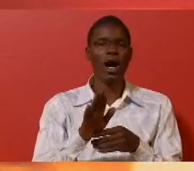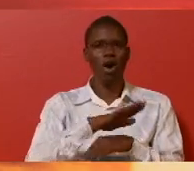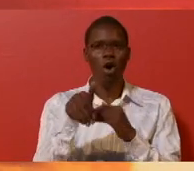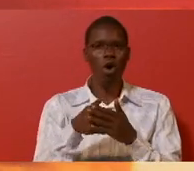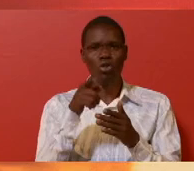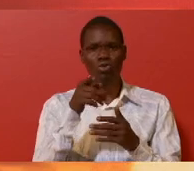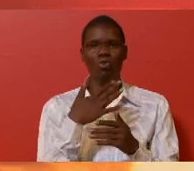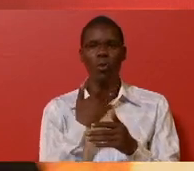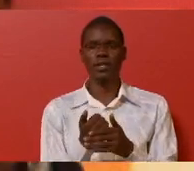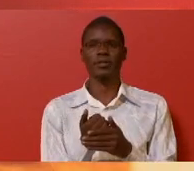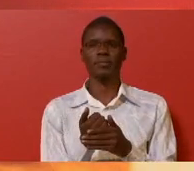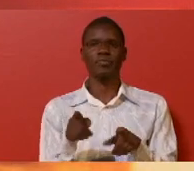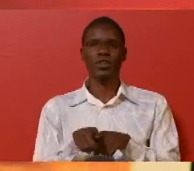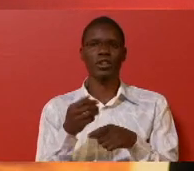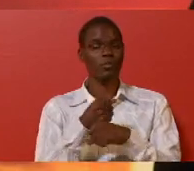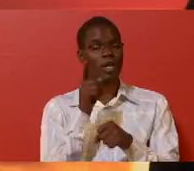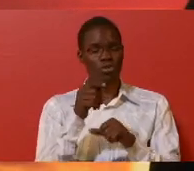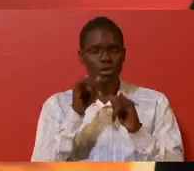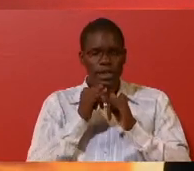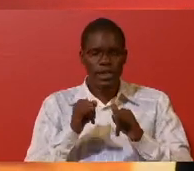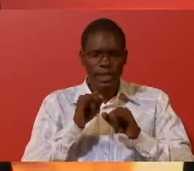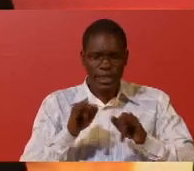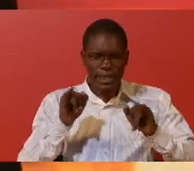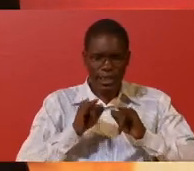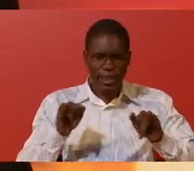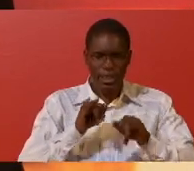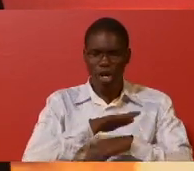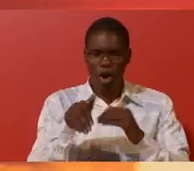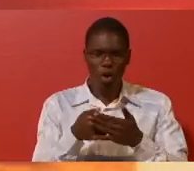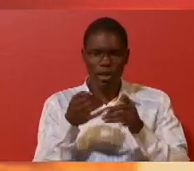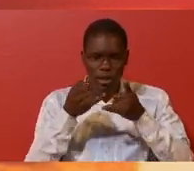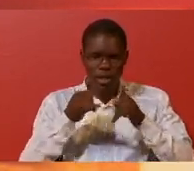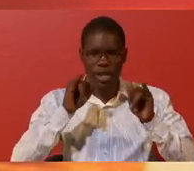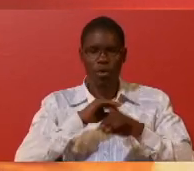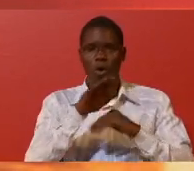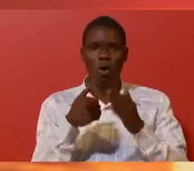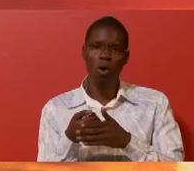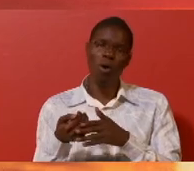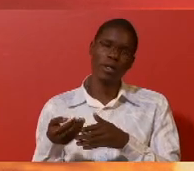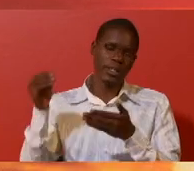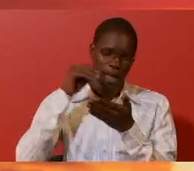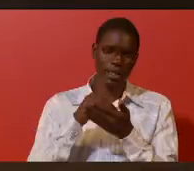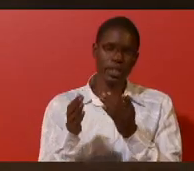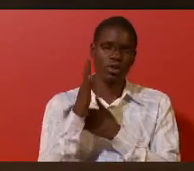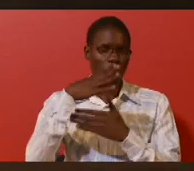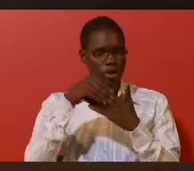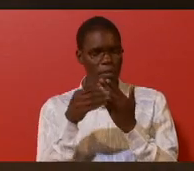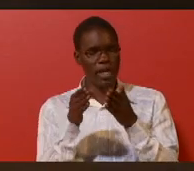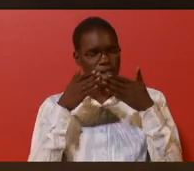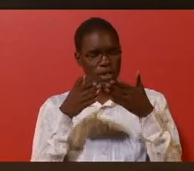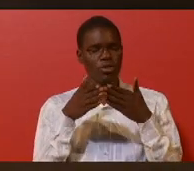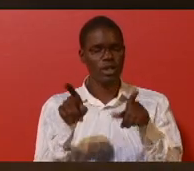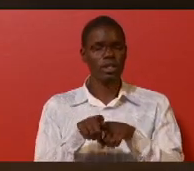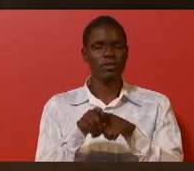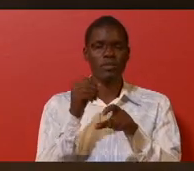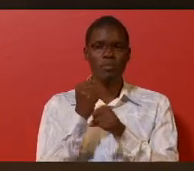all unrighteousness. He can make you clean and new all over again. God invented sexuality. Make no mistake about